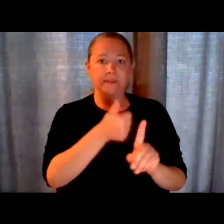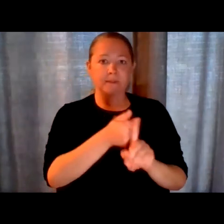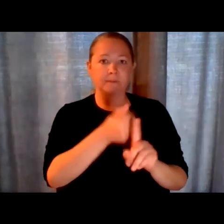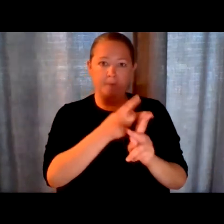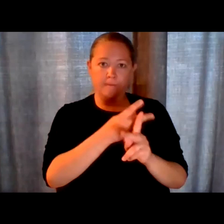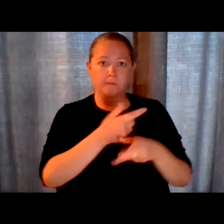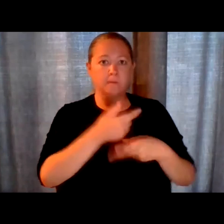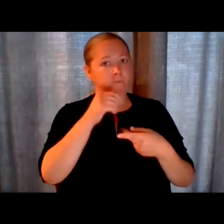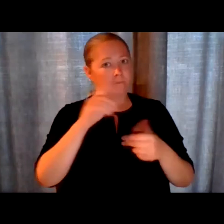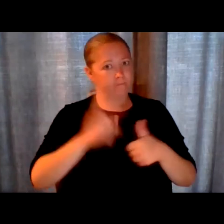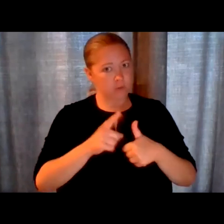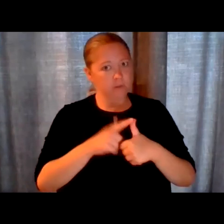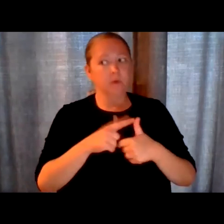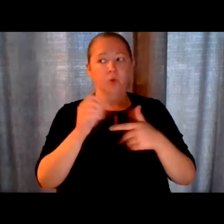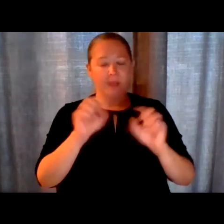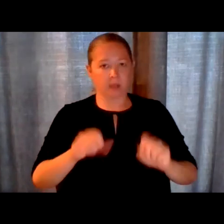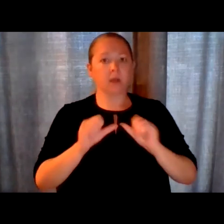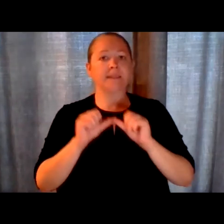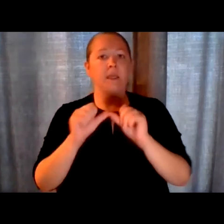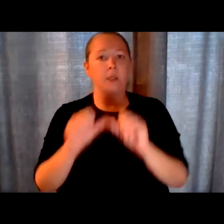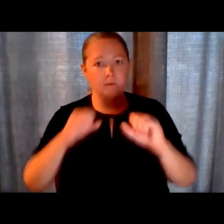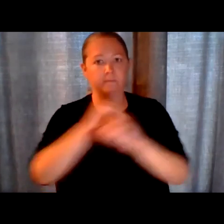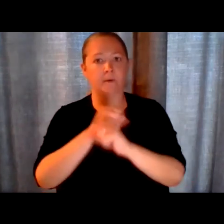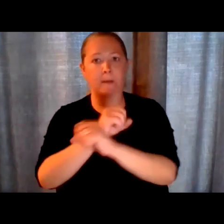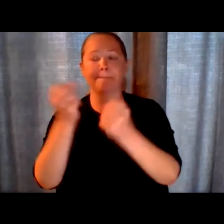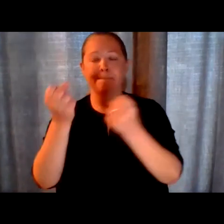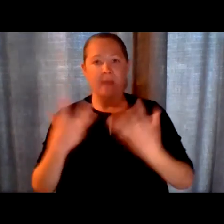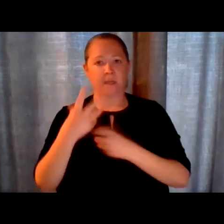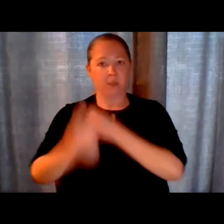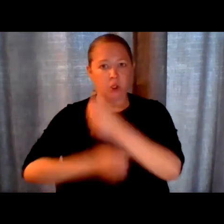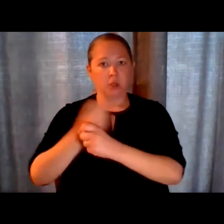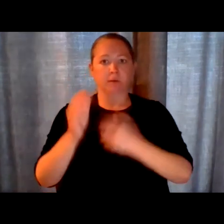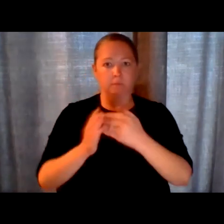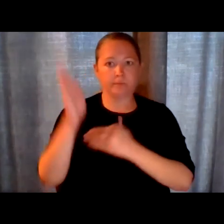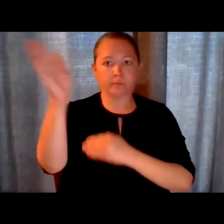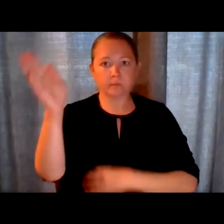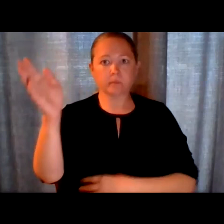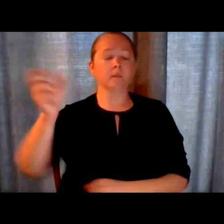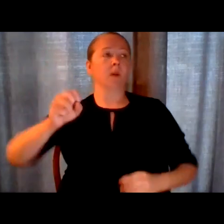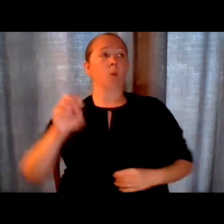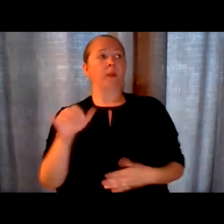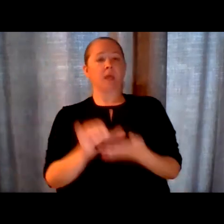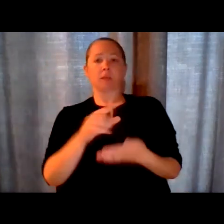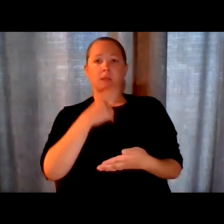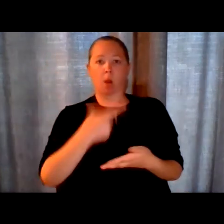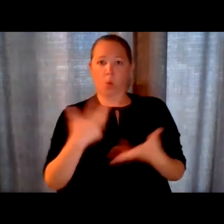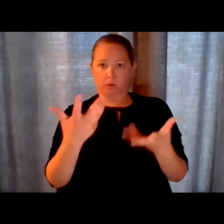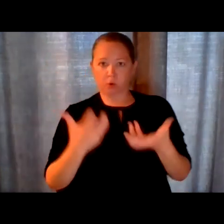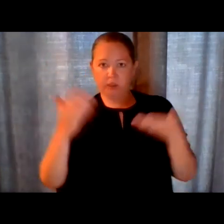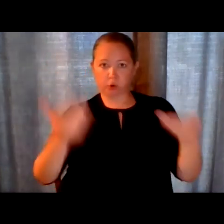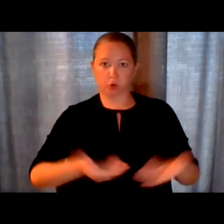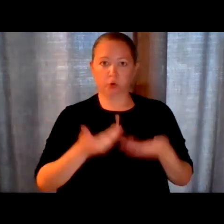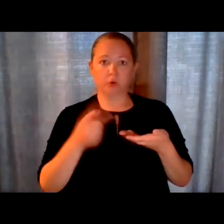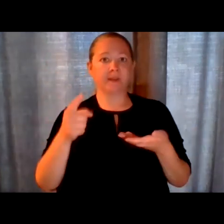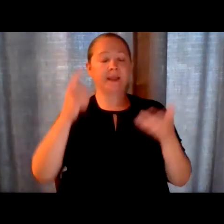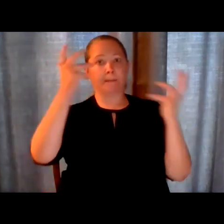to continue to fight for the many months and years ahead. With that being said, I would like to introduce to you the